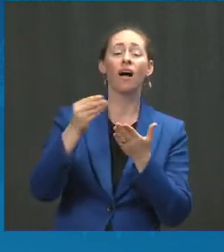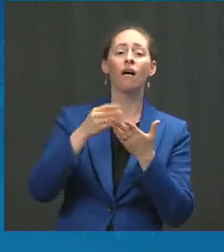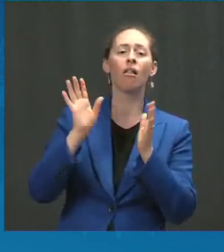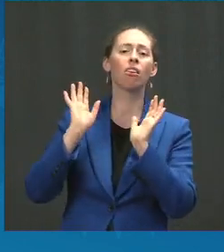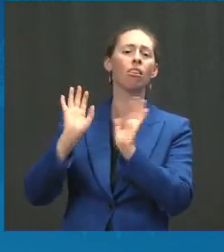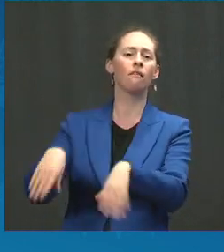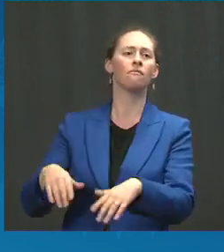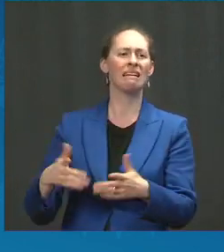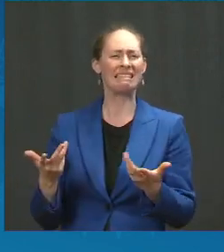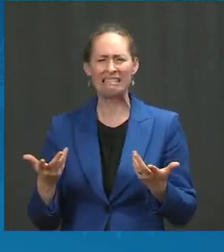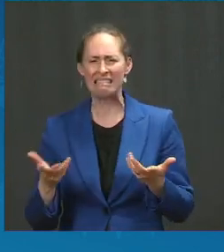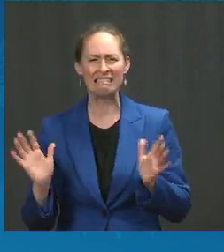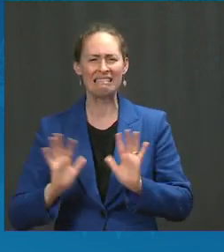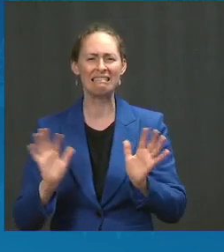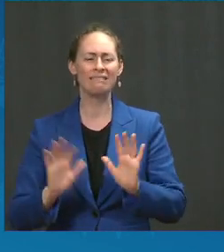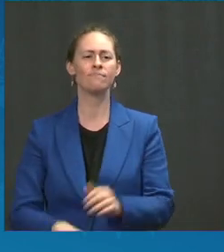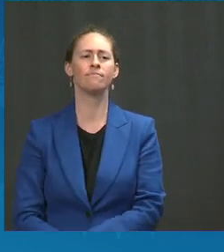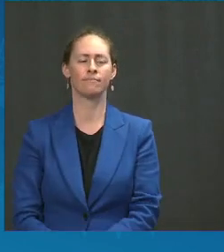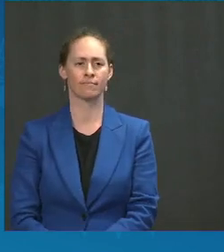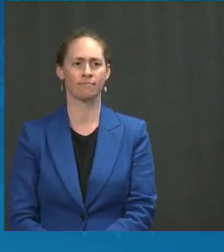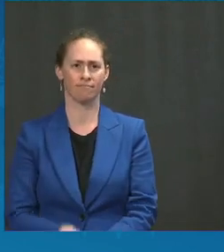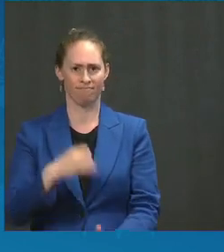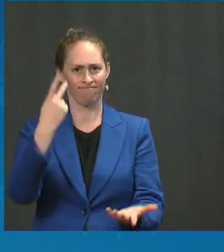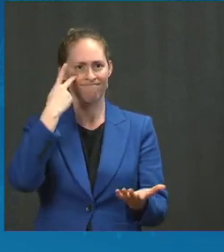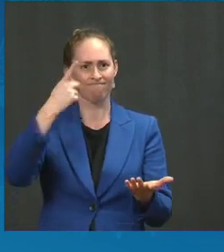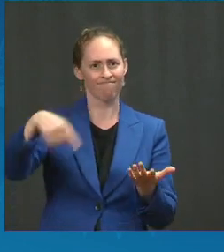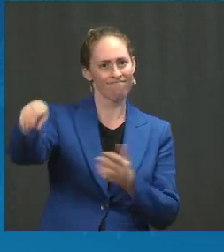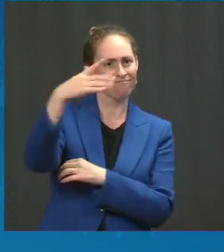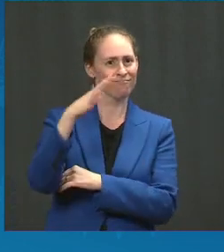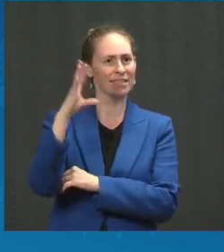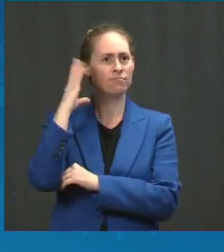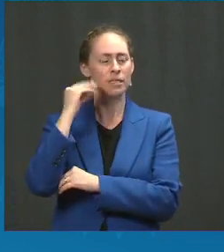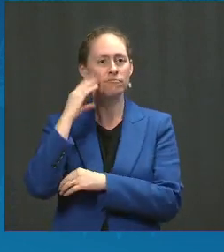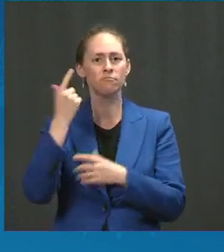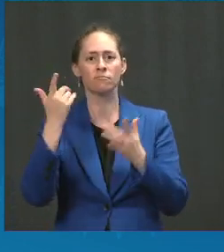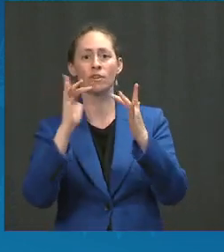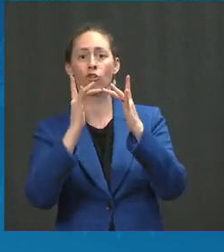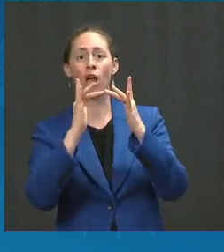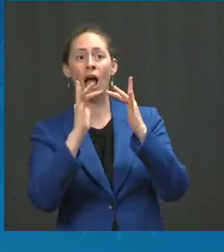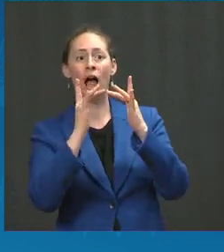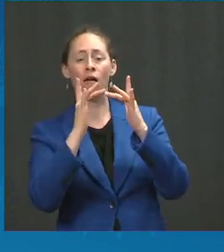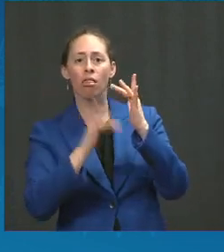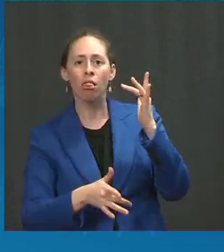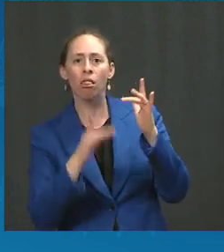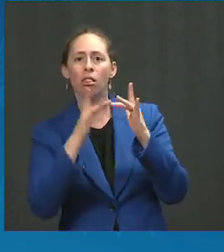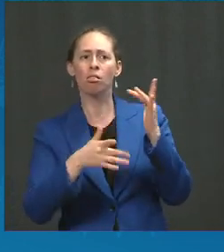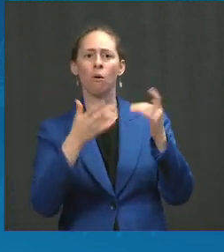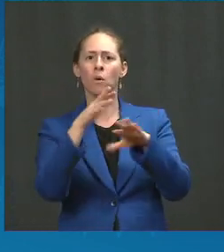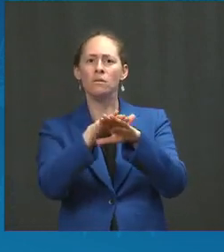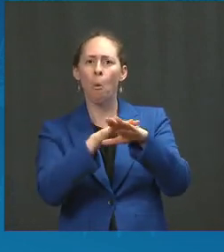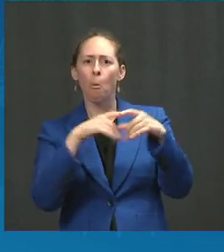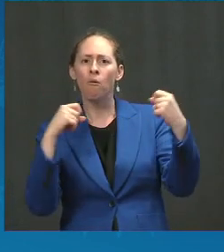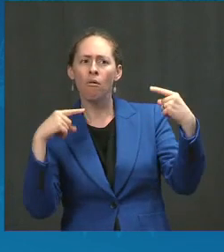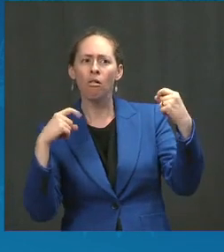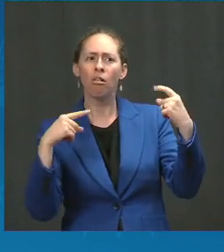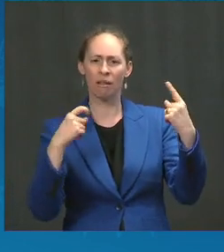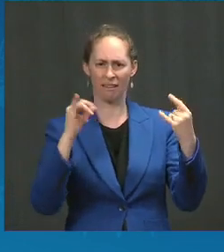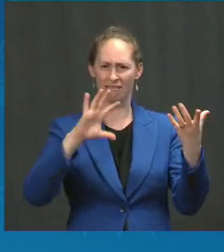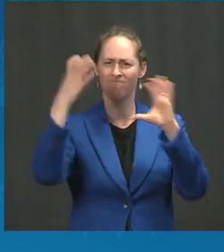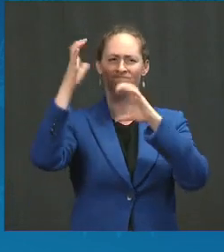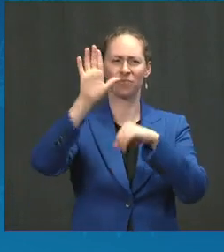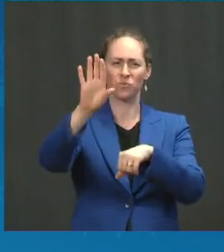that internet connection is slow or non-existent. So our infrastructure as a nation needs